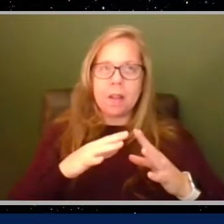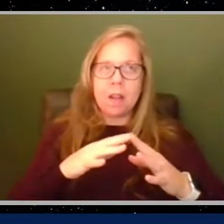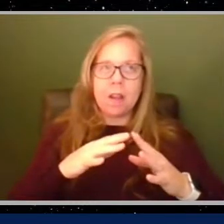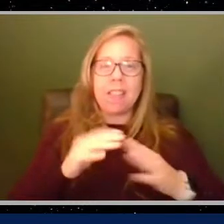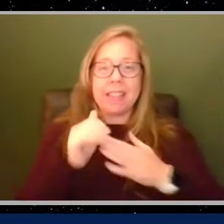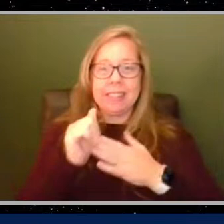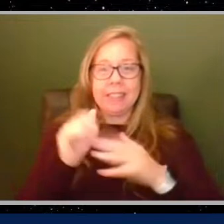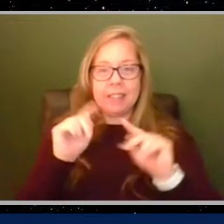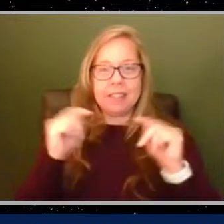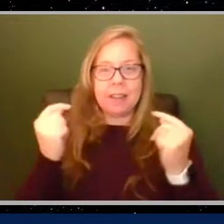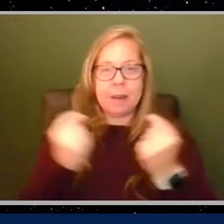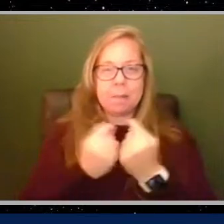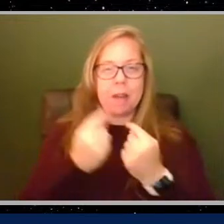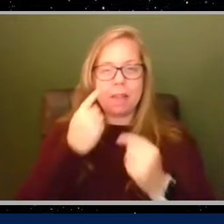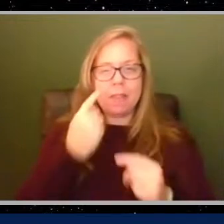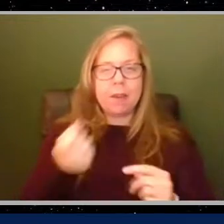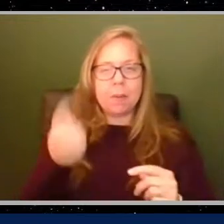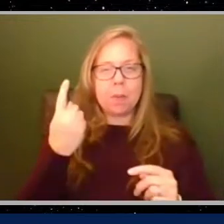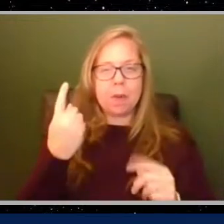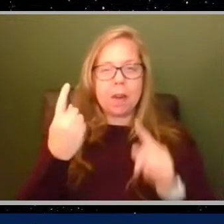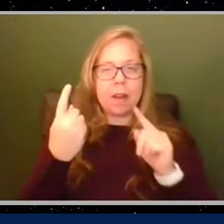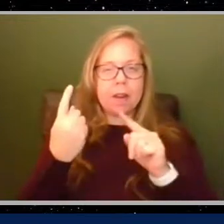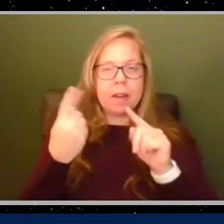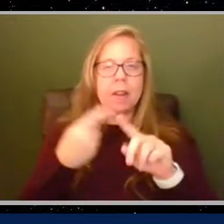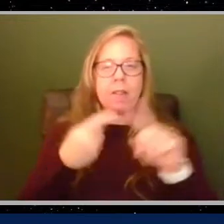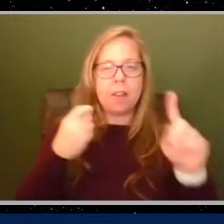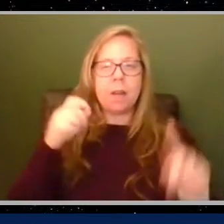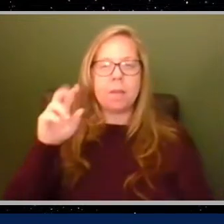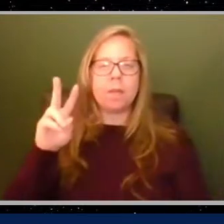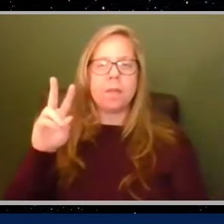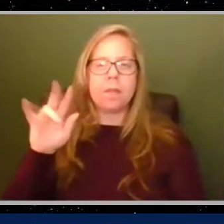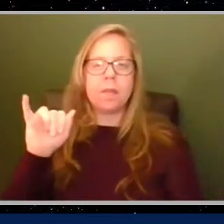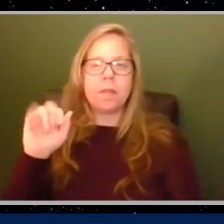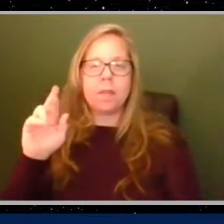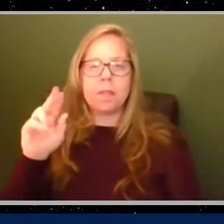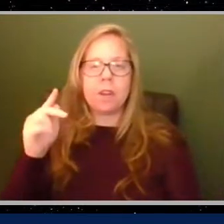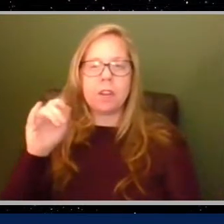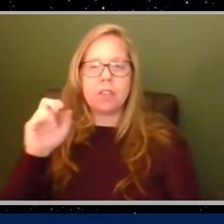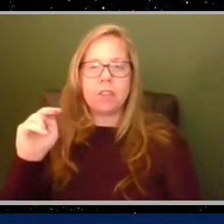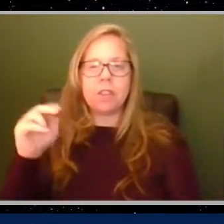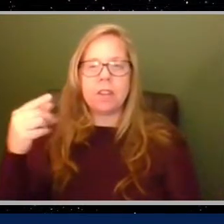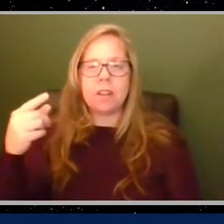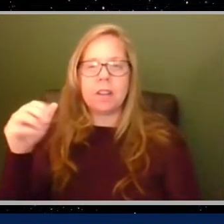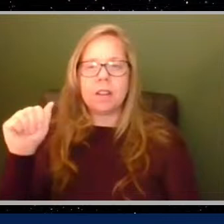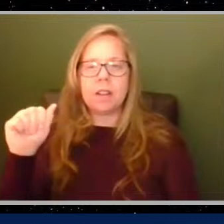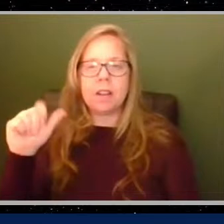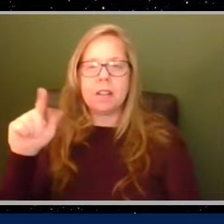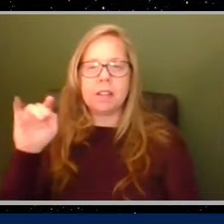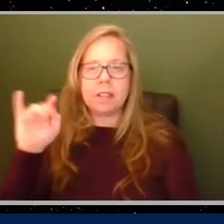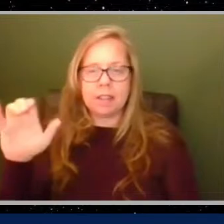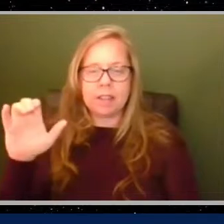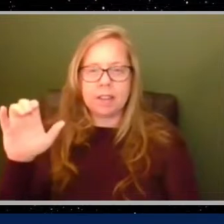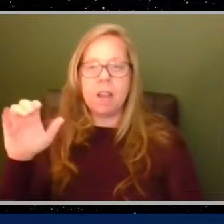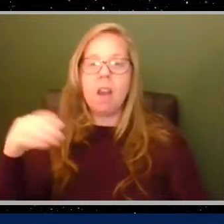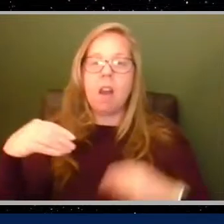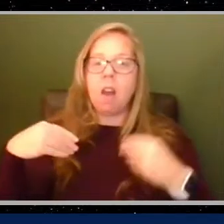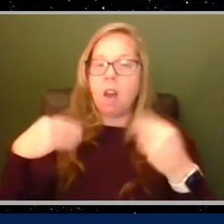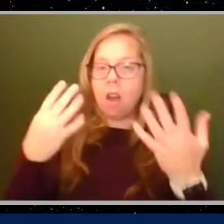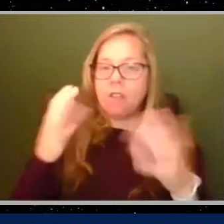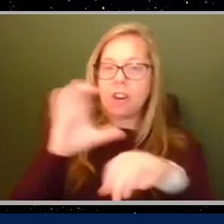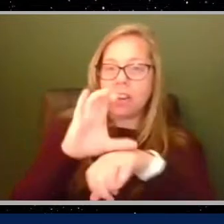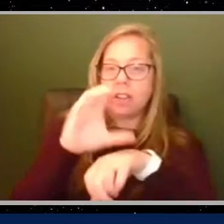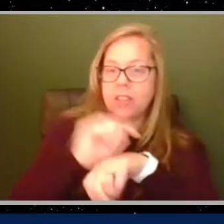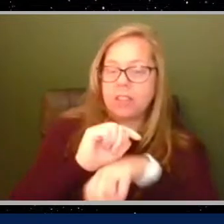someone, I believe from Virgin Galactic, who is offering consultation to AstroAccess, so